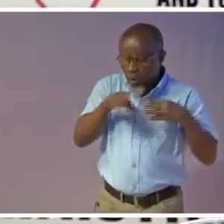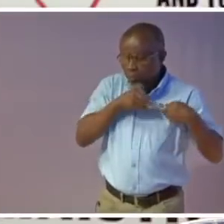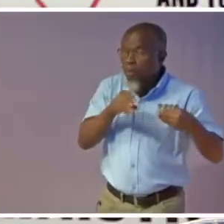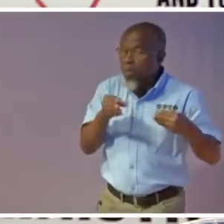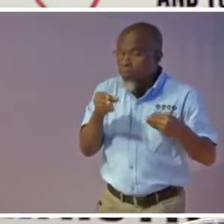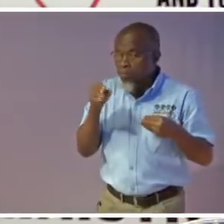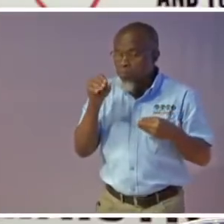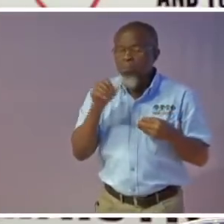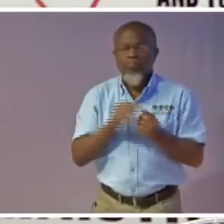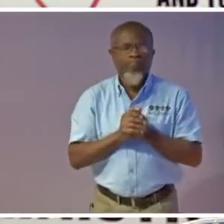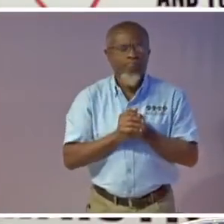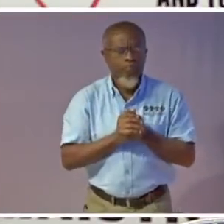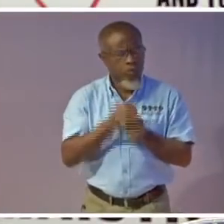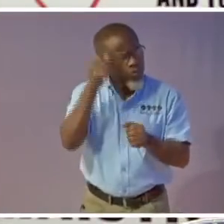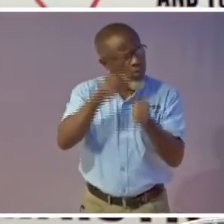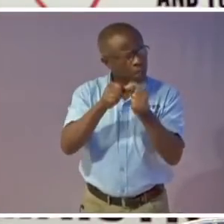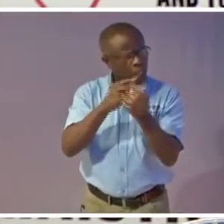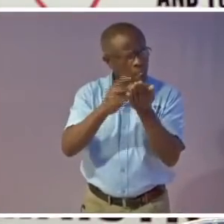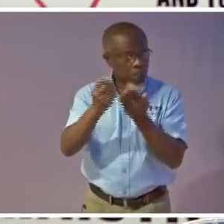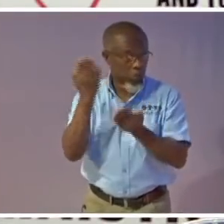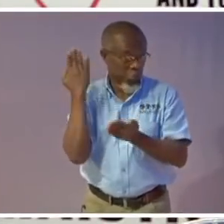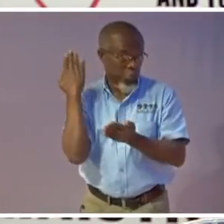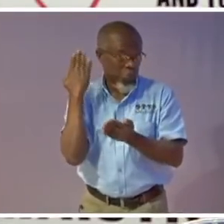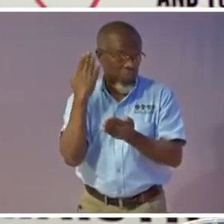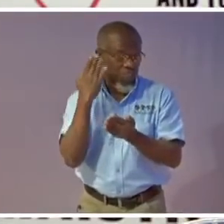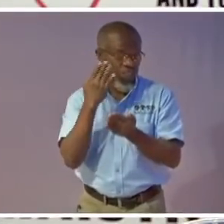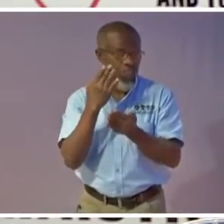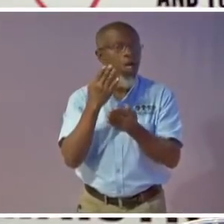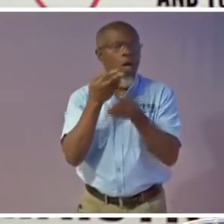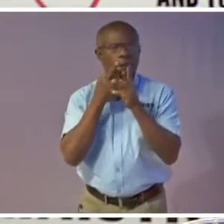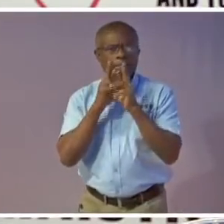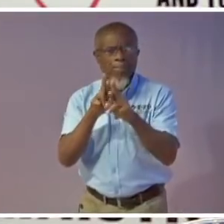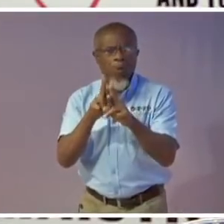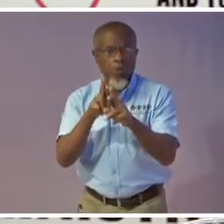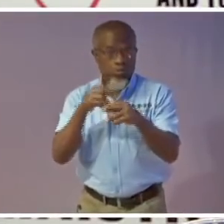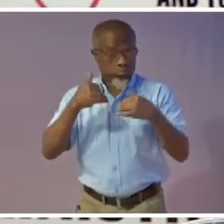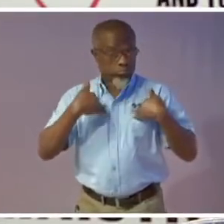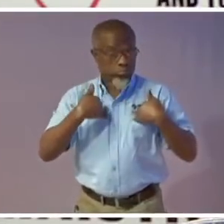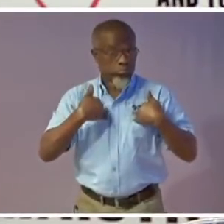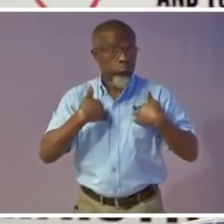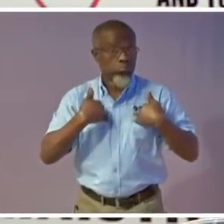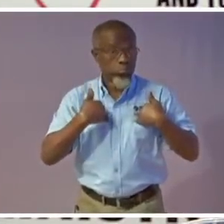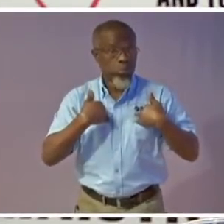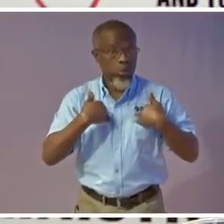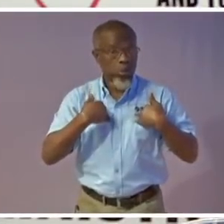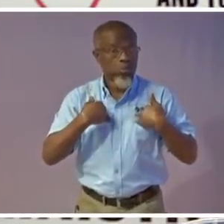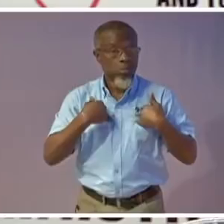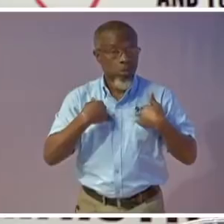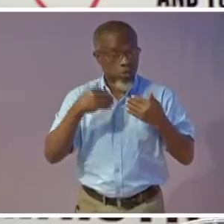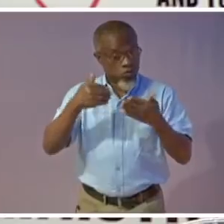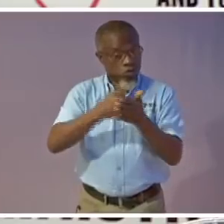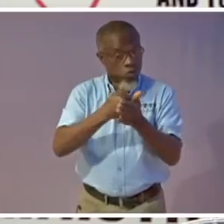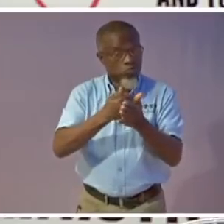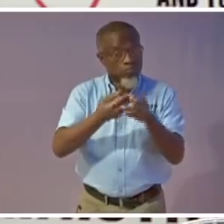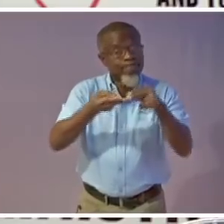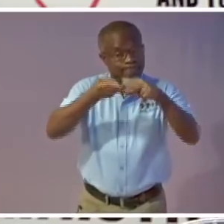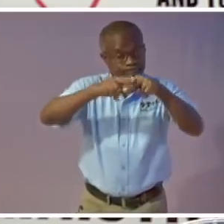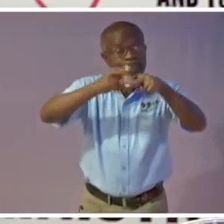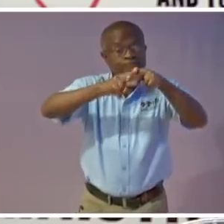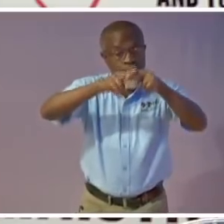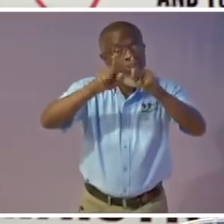as I reported last week, there has been an uptake of first doses. We were starting to see figures